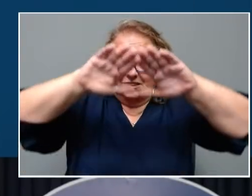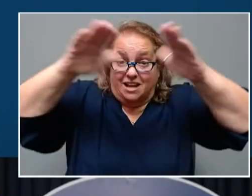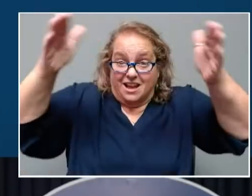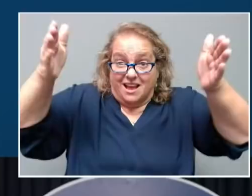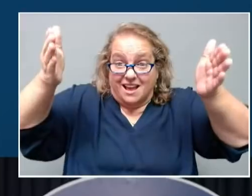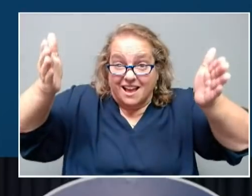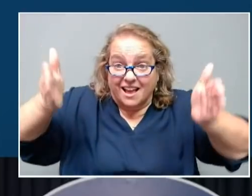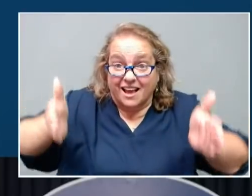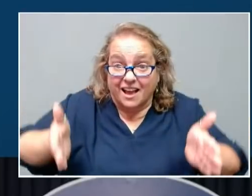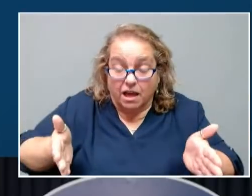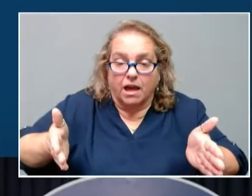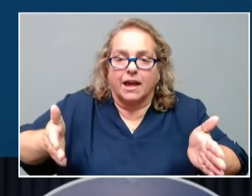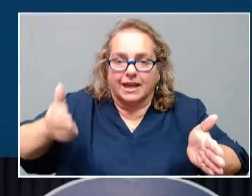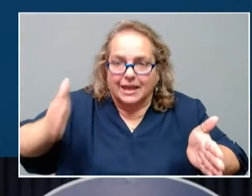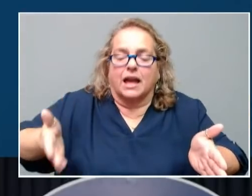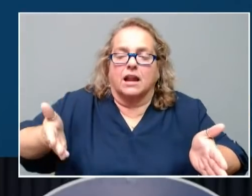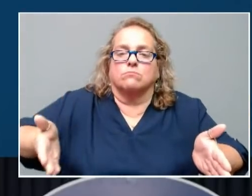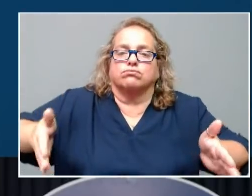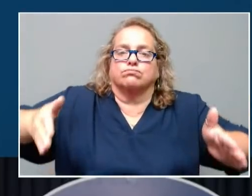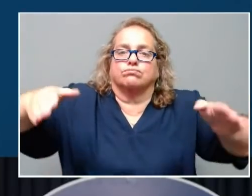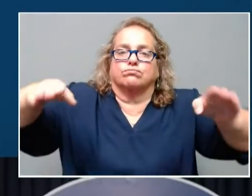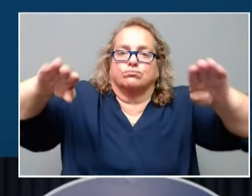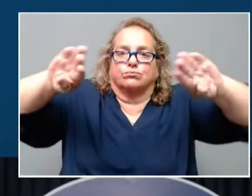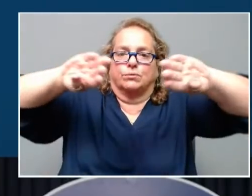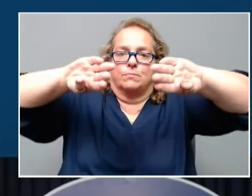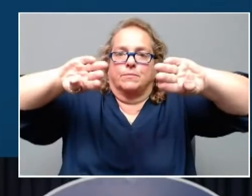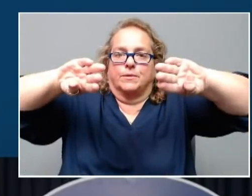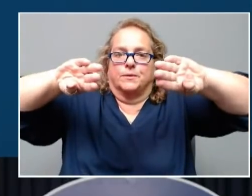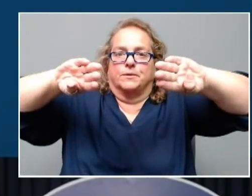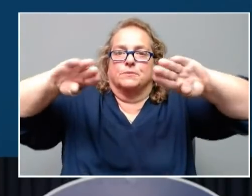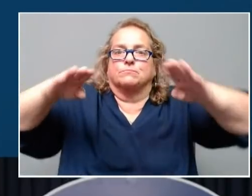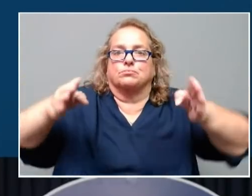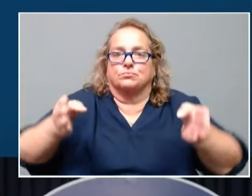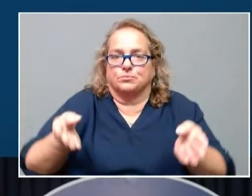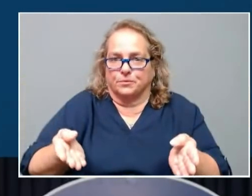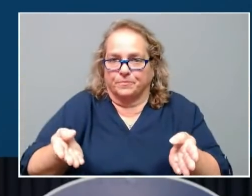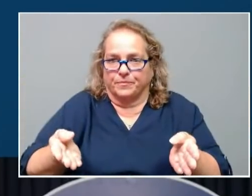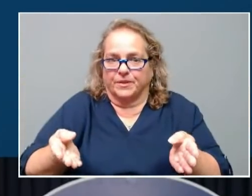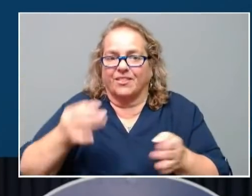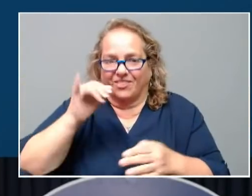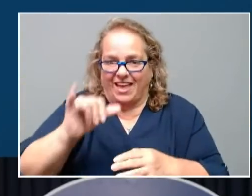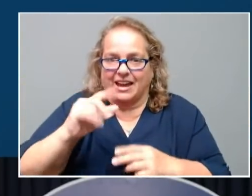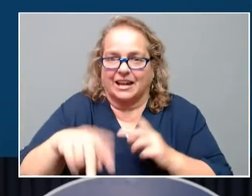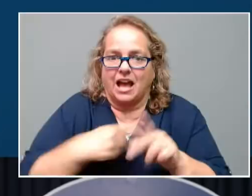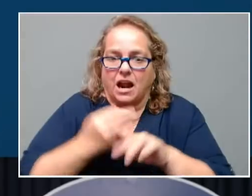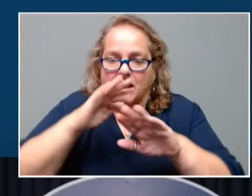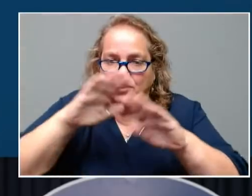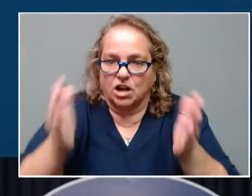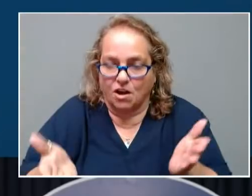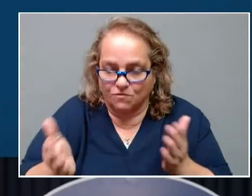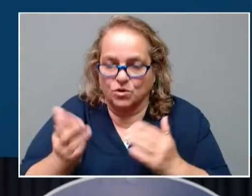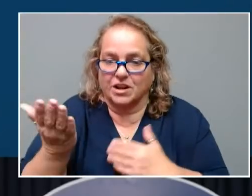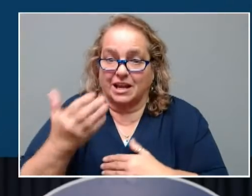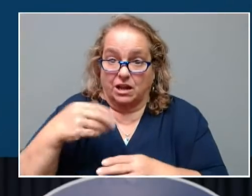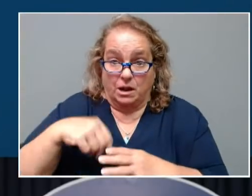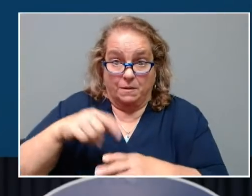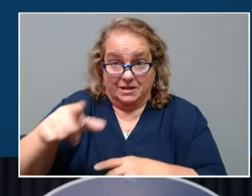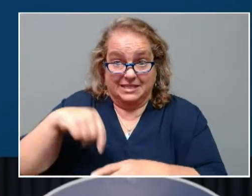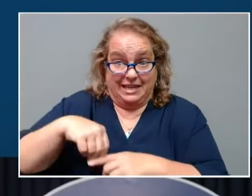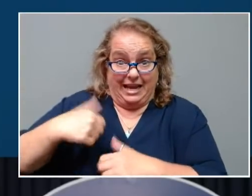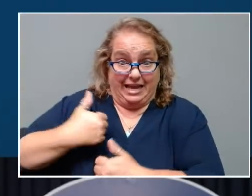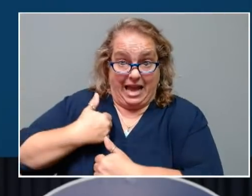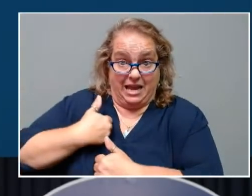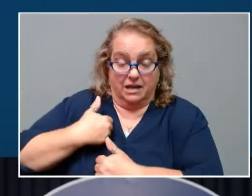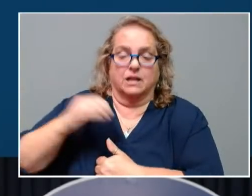Based in Canada, LCS has experienced strong growth and increased demand for its products in the U.S., and its new Kentucky facility